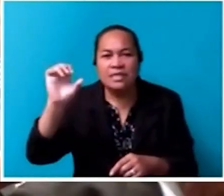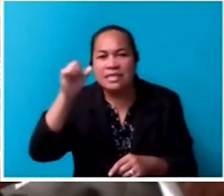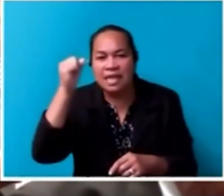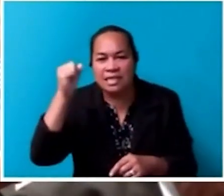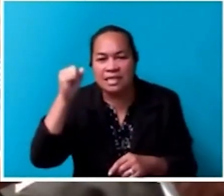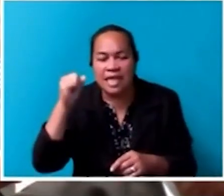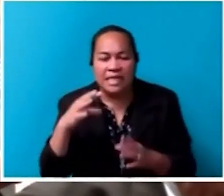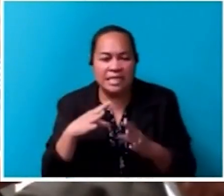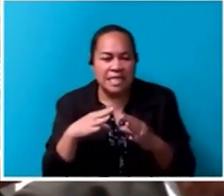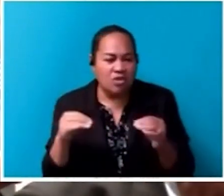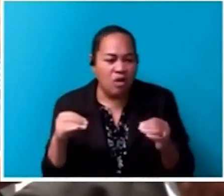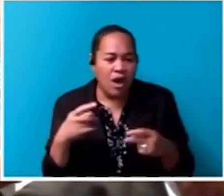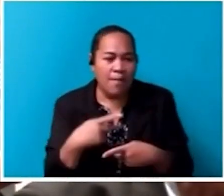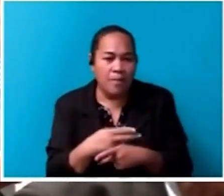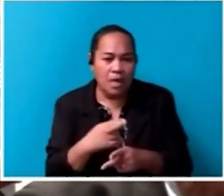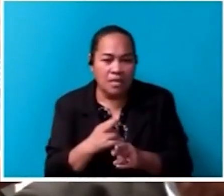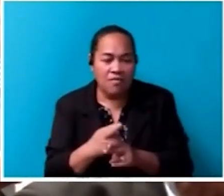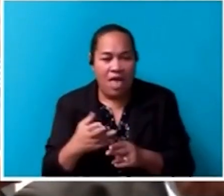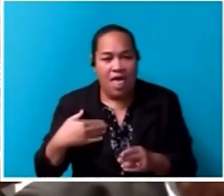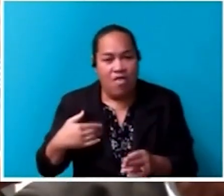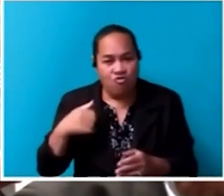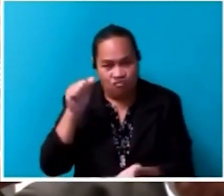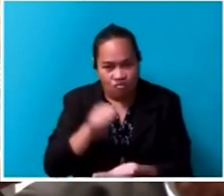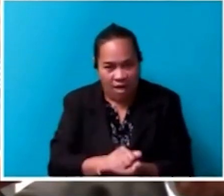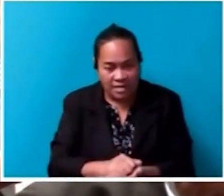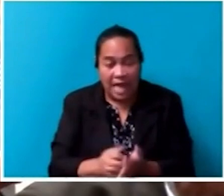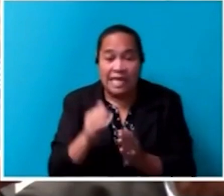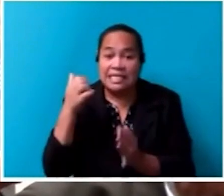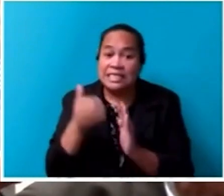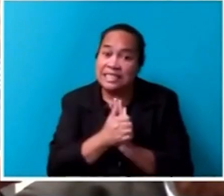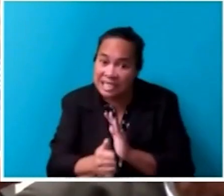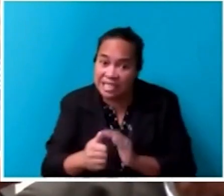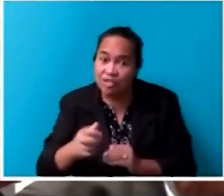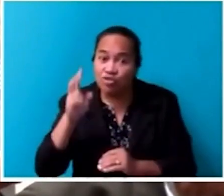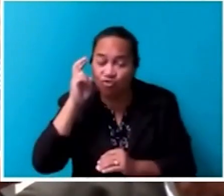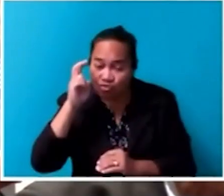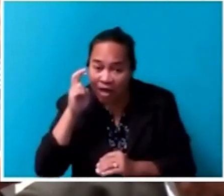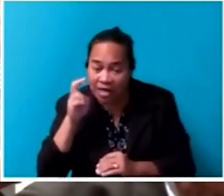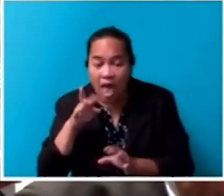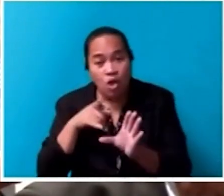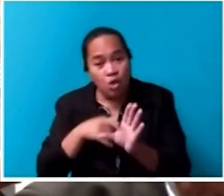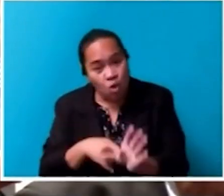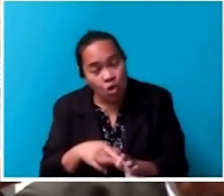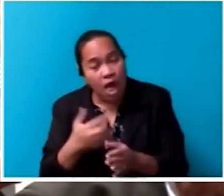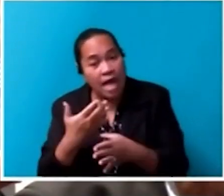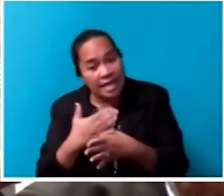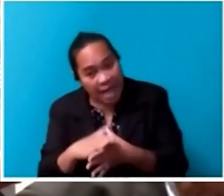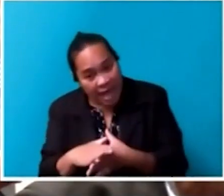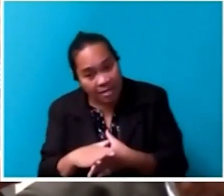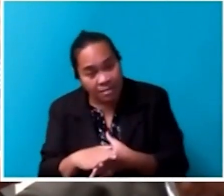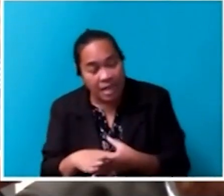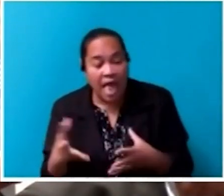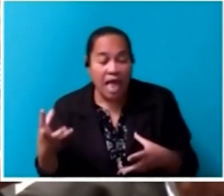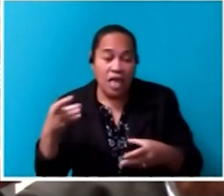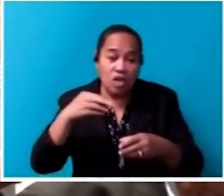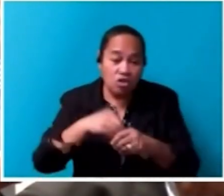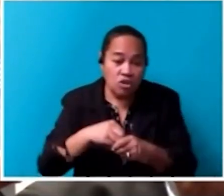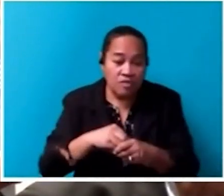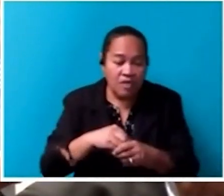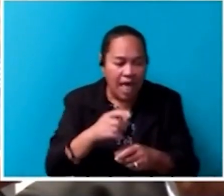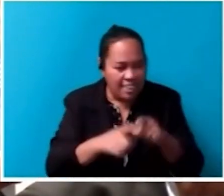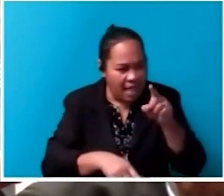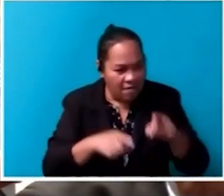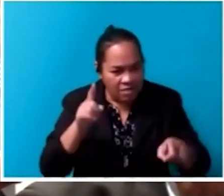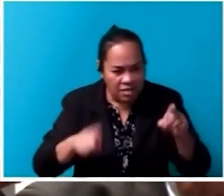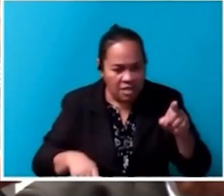sexual reproductive health rights, skills training, youth camp, inclusive and diverse